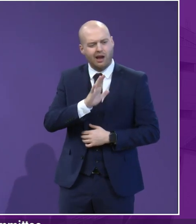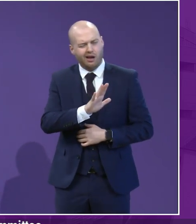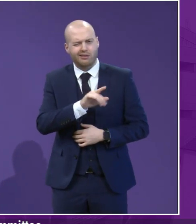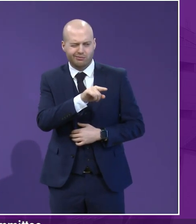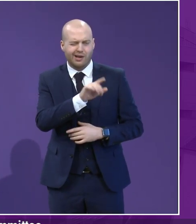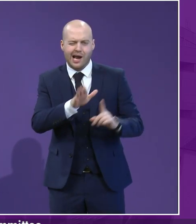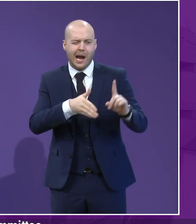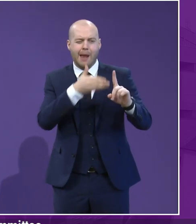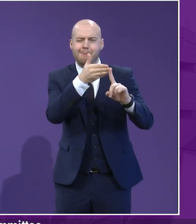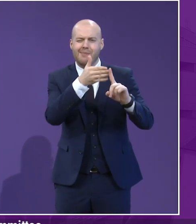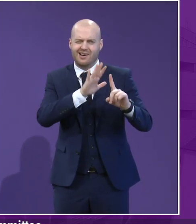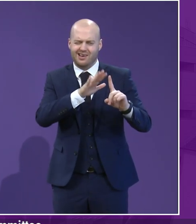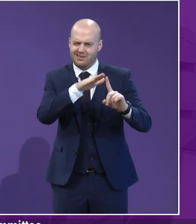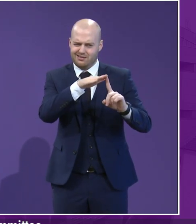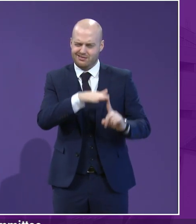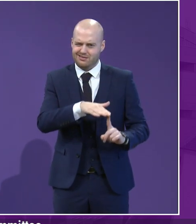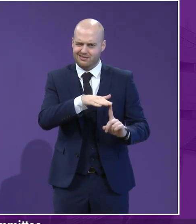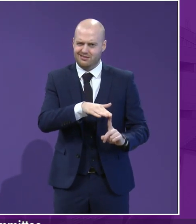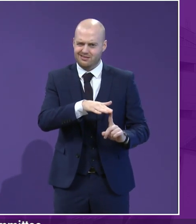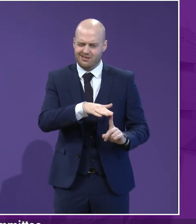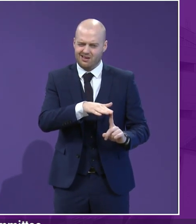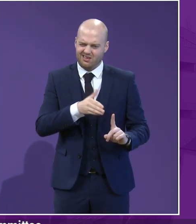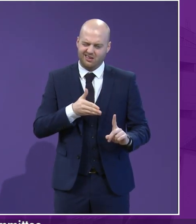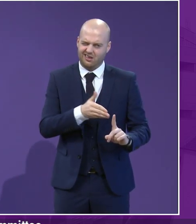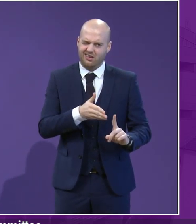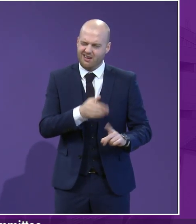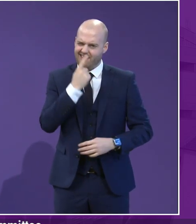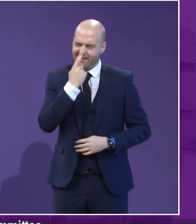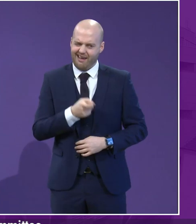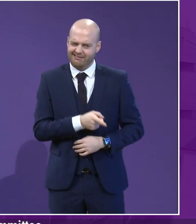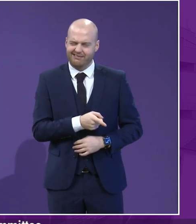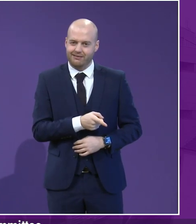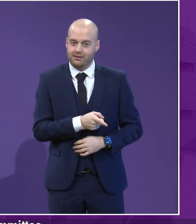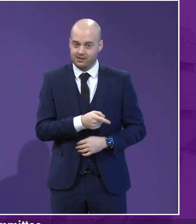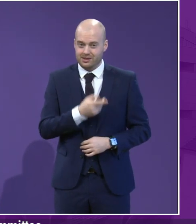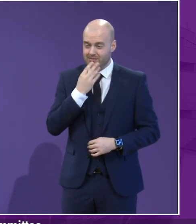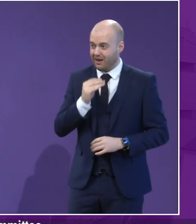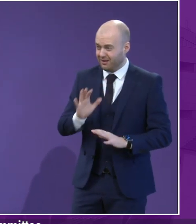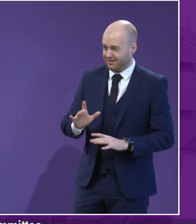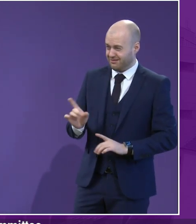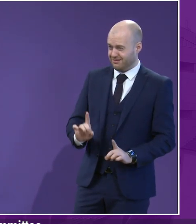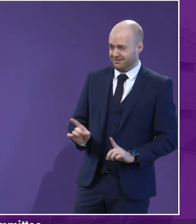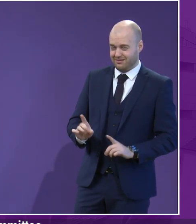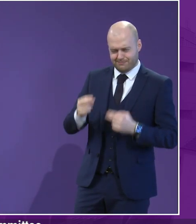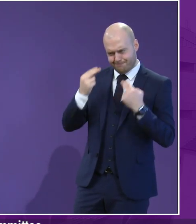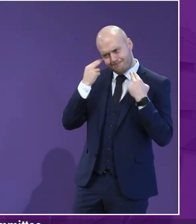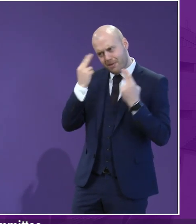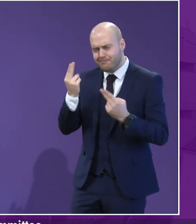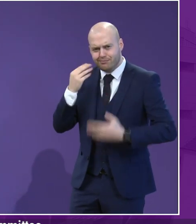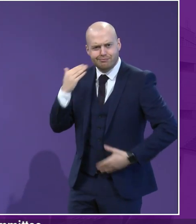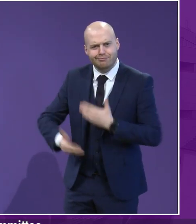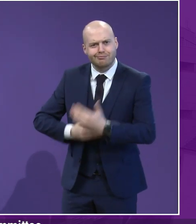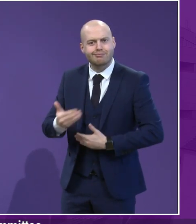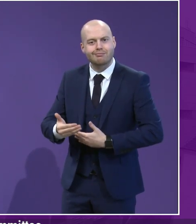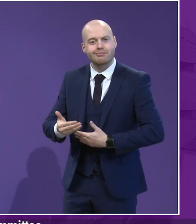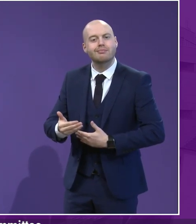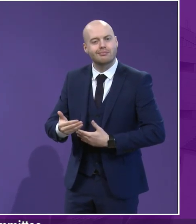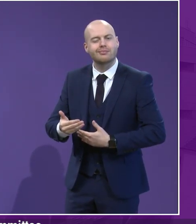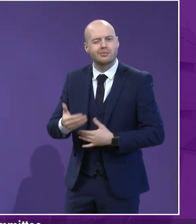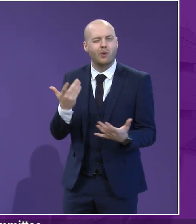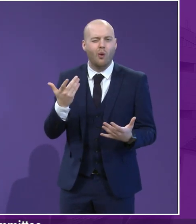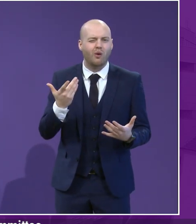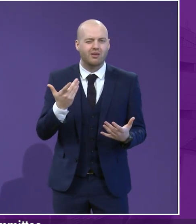in the 1950s, and he succeeded against all the advice that he was being given to the